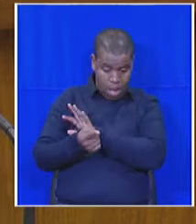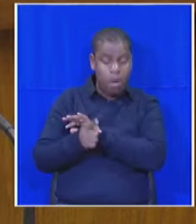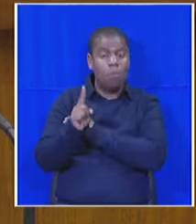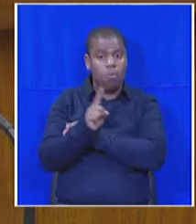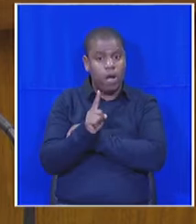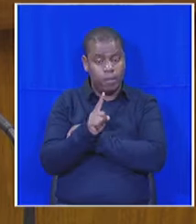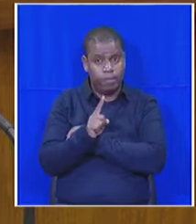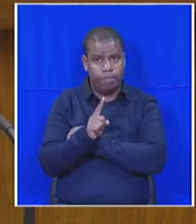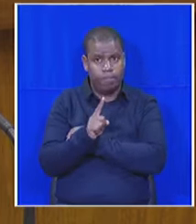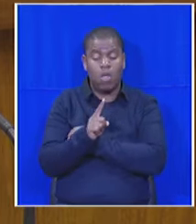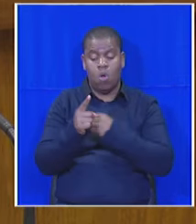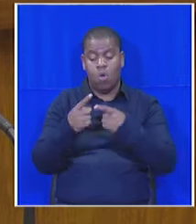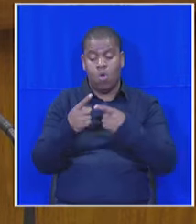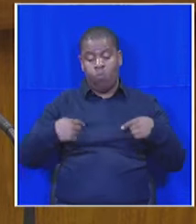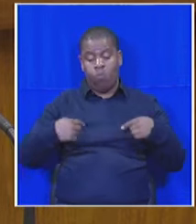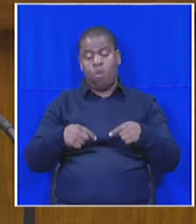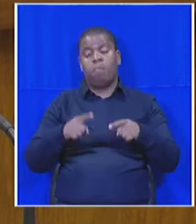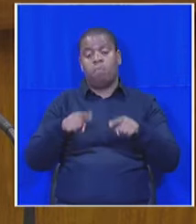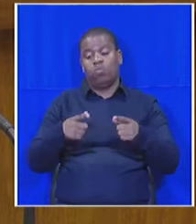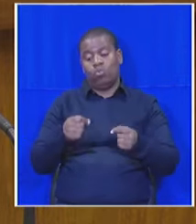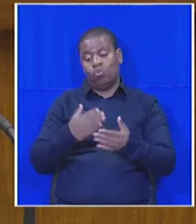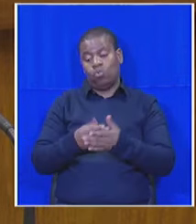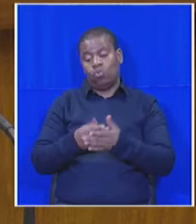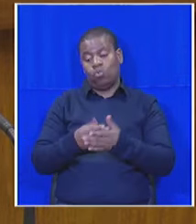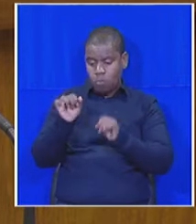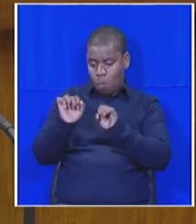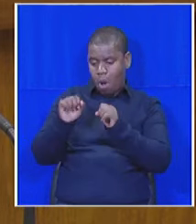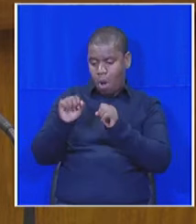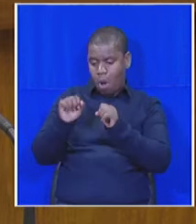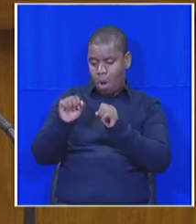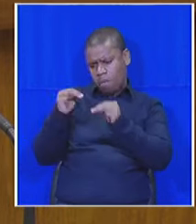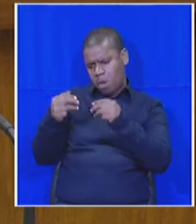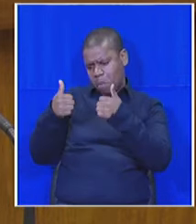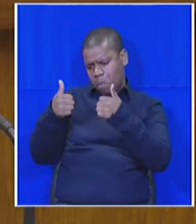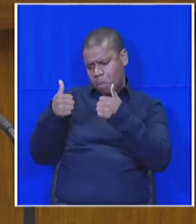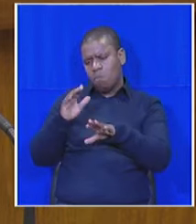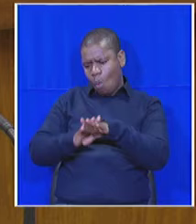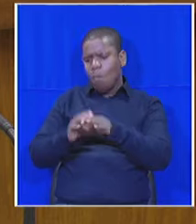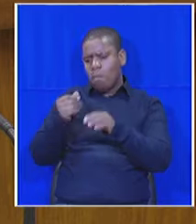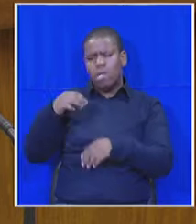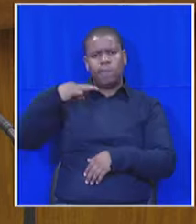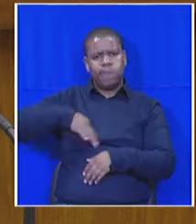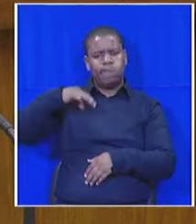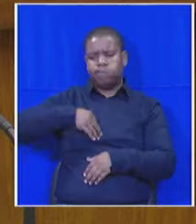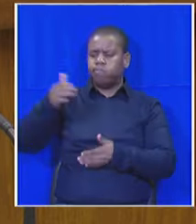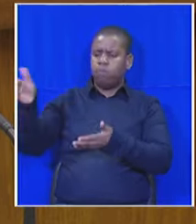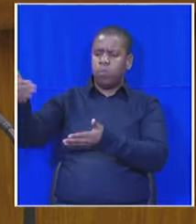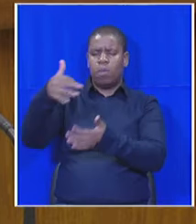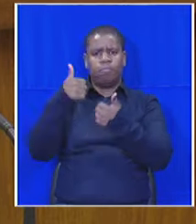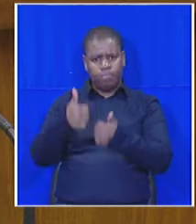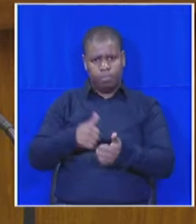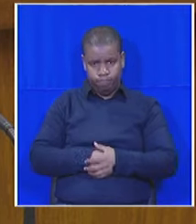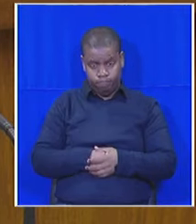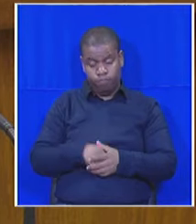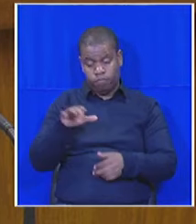is we must just get our management correctly and make it a profitable organization once again. South